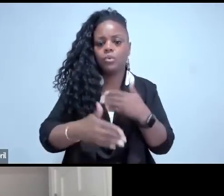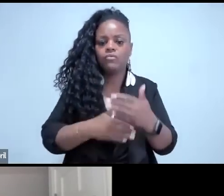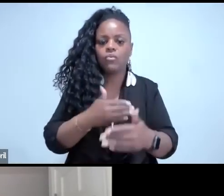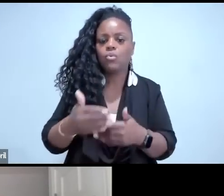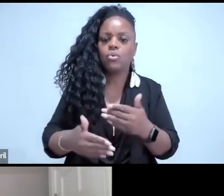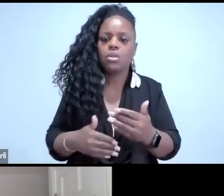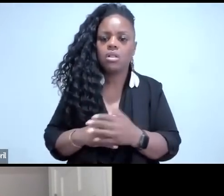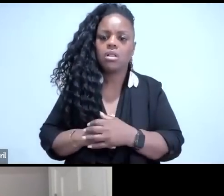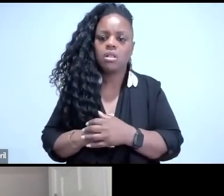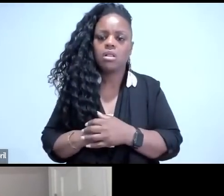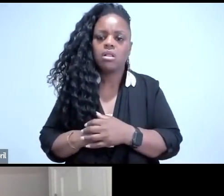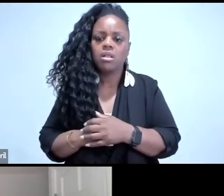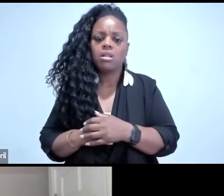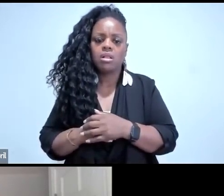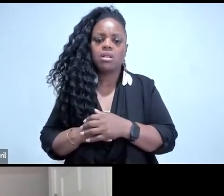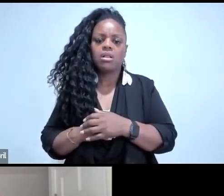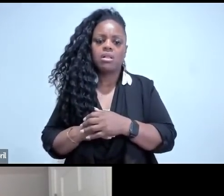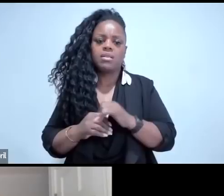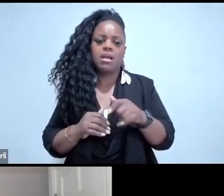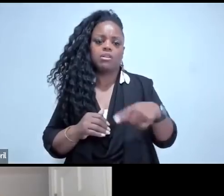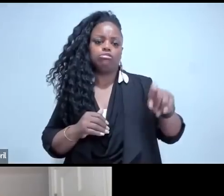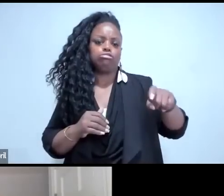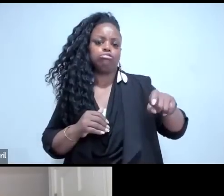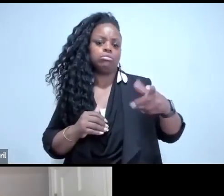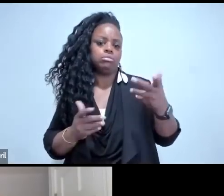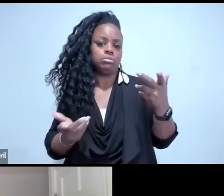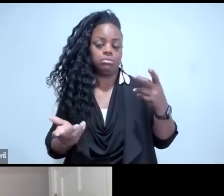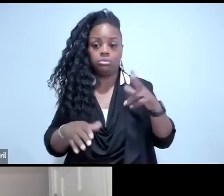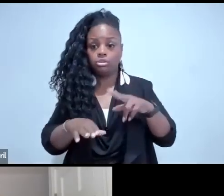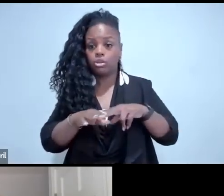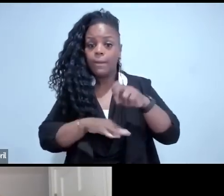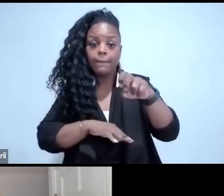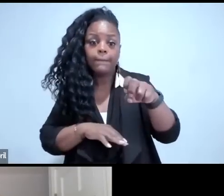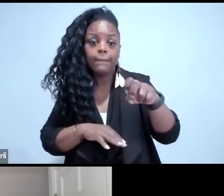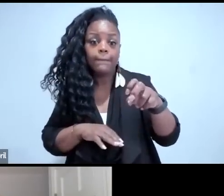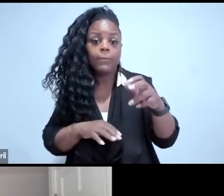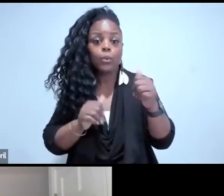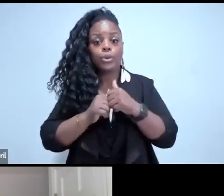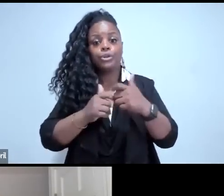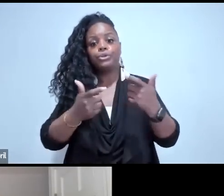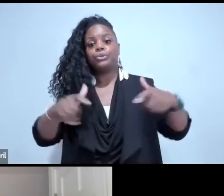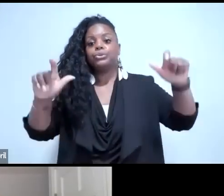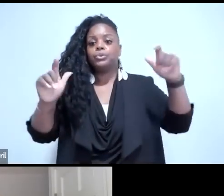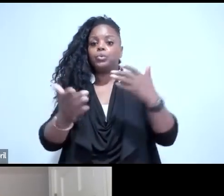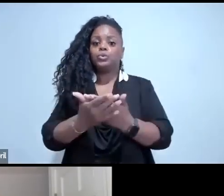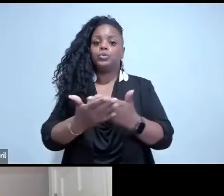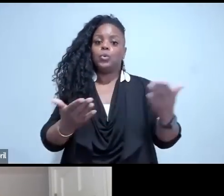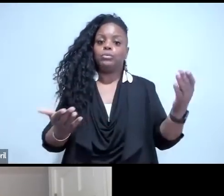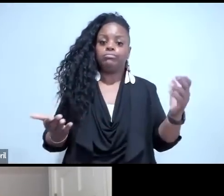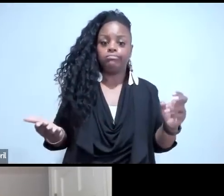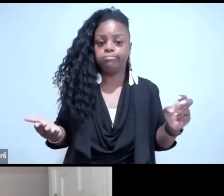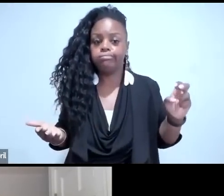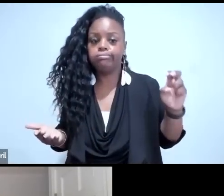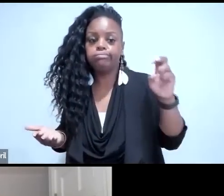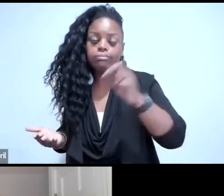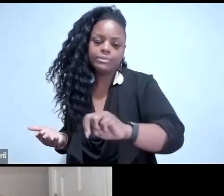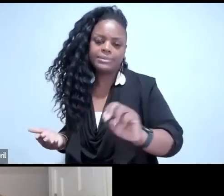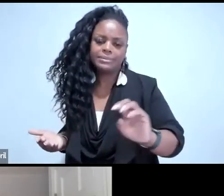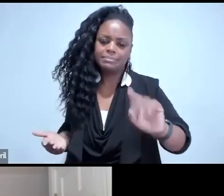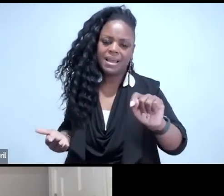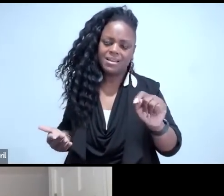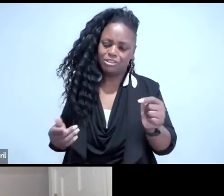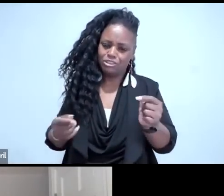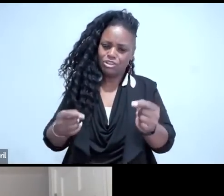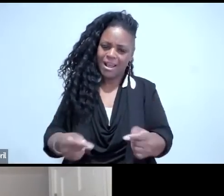in with huge resources to the kind of struggles that Jazz and Chris are spearheading, but